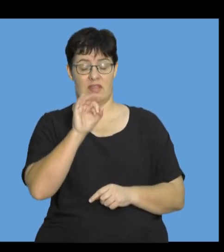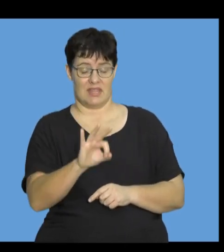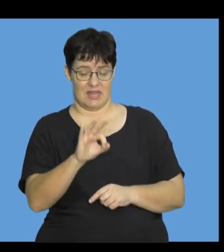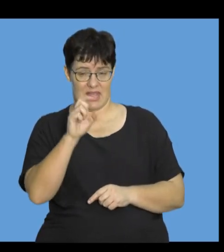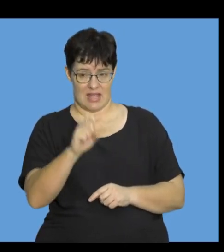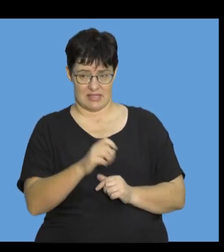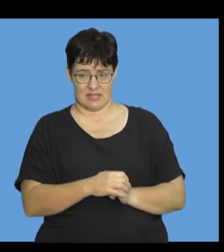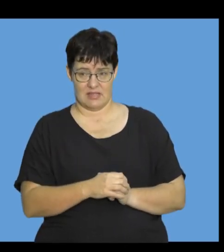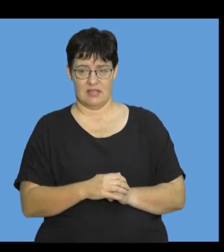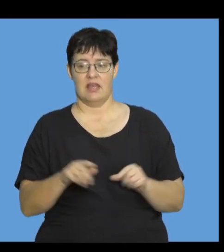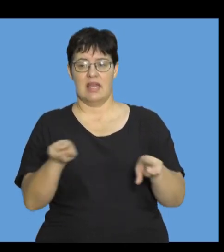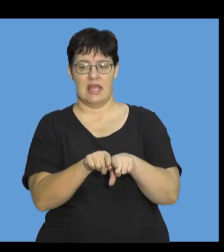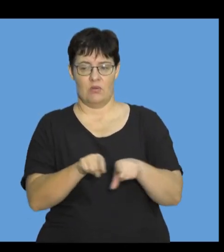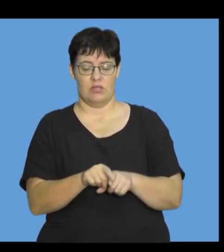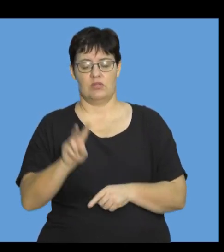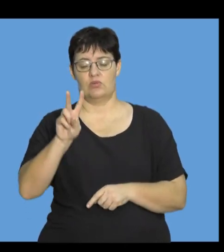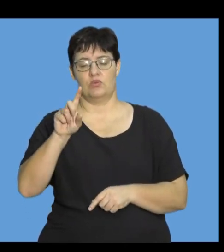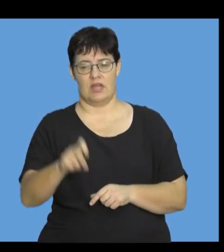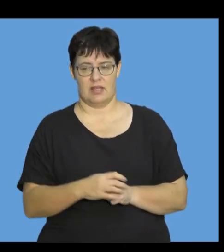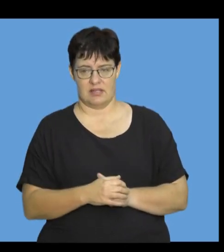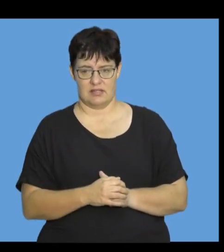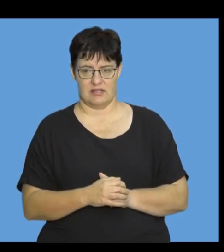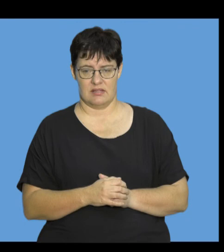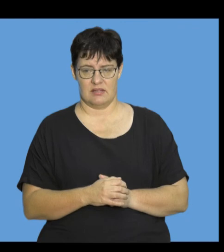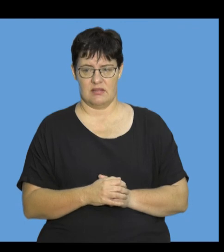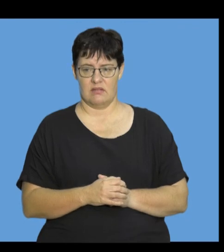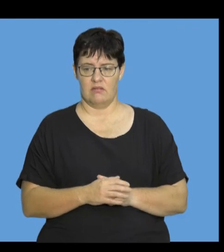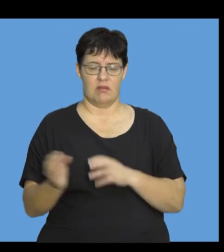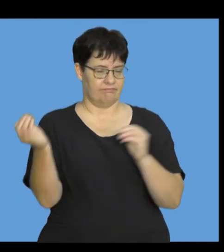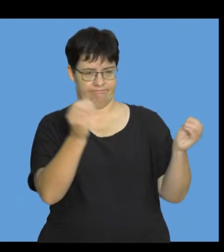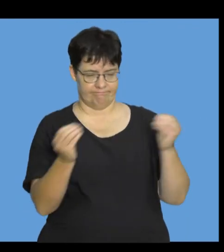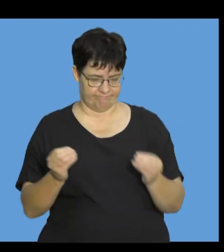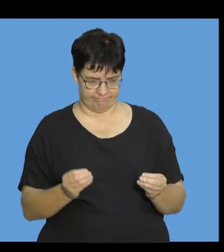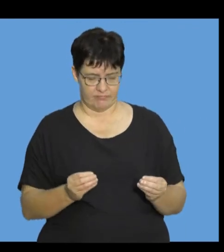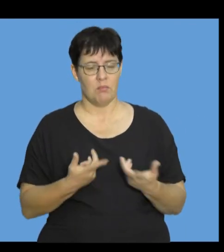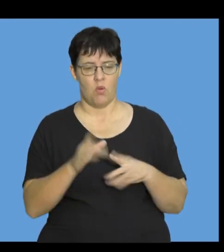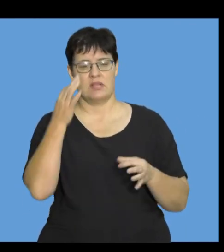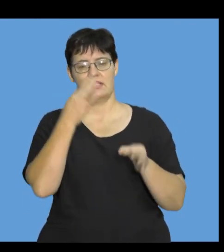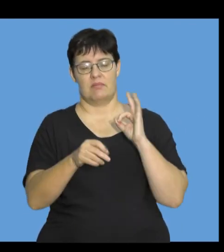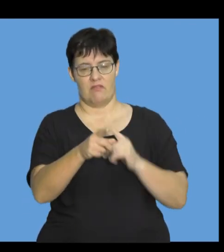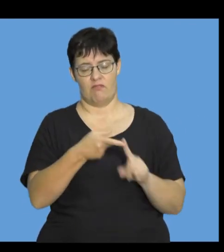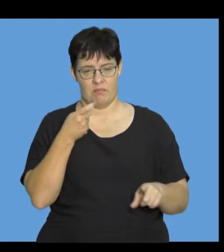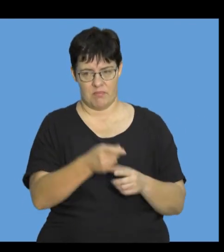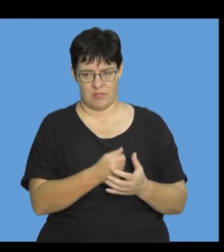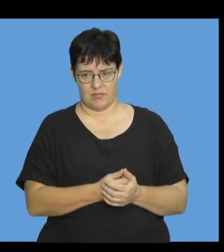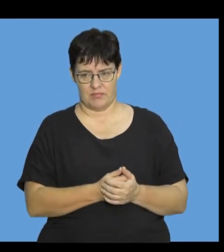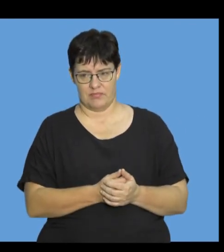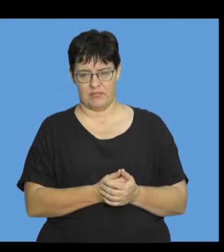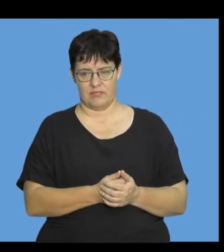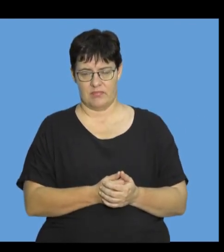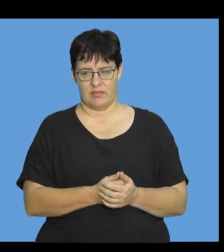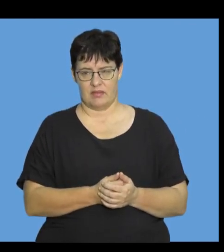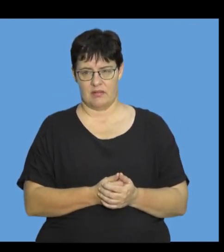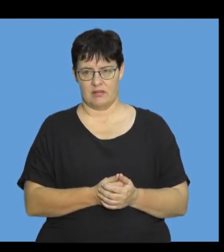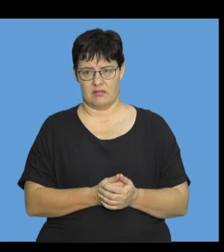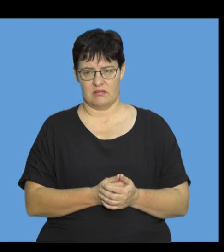plus 1 over 3 x equals to 2x. And then you can then start simplifying from there, right?